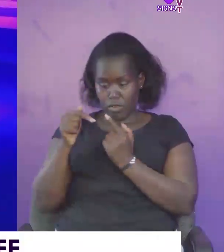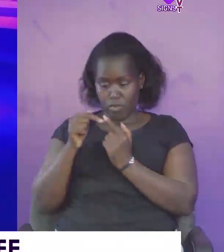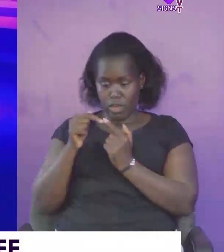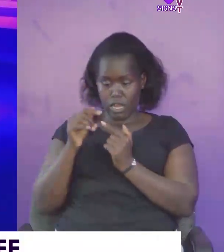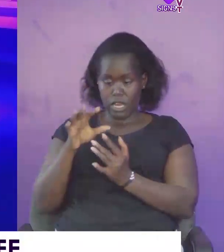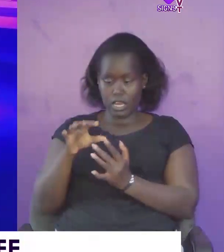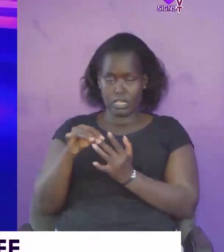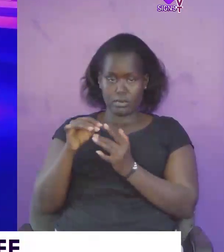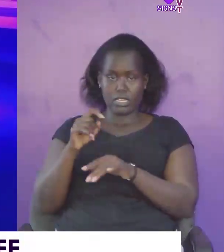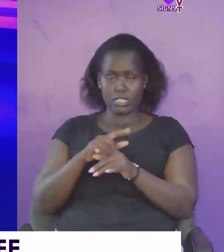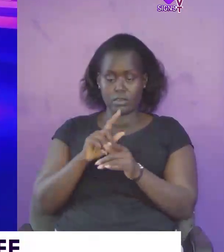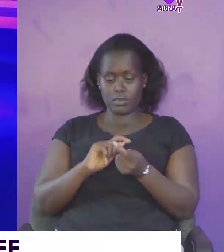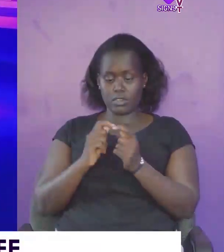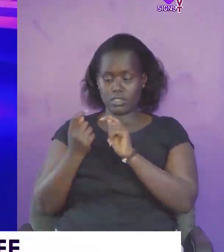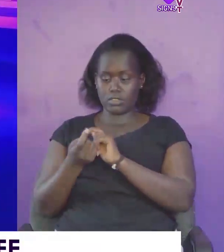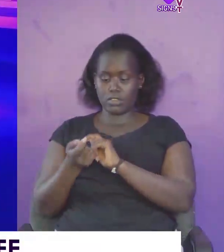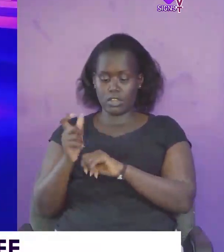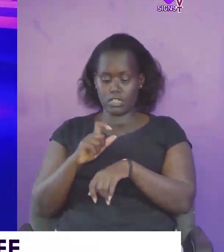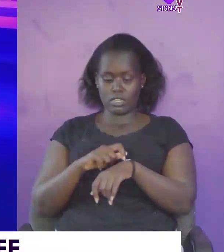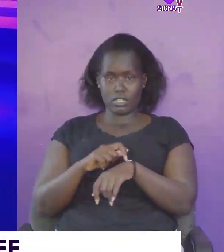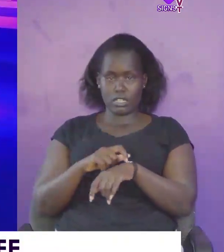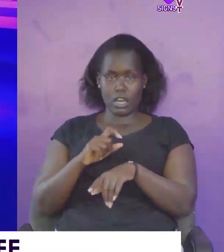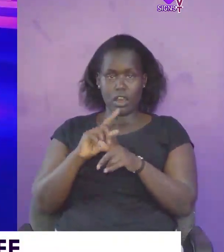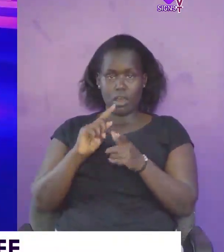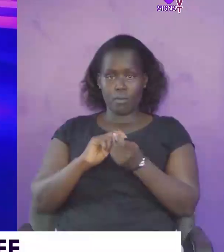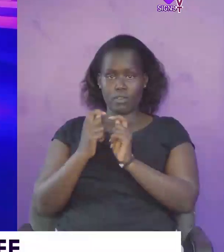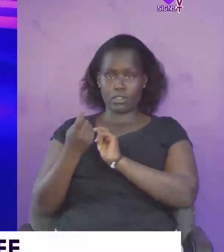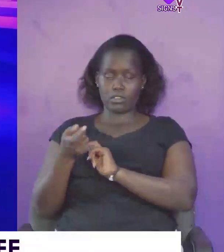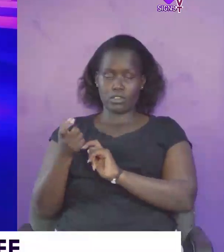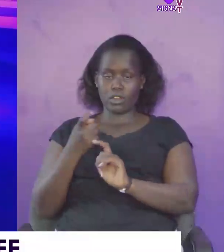during that transitionary period, Yeah. when you're transitioning from